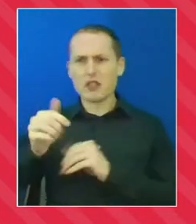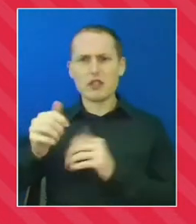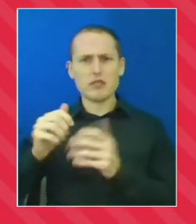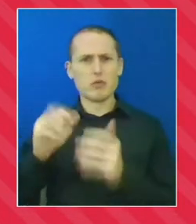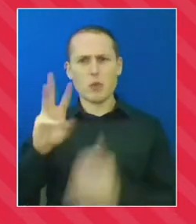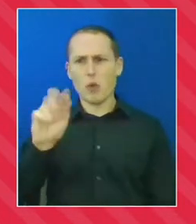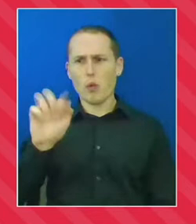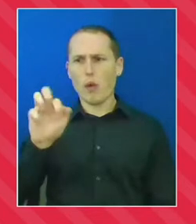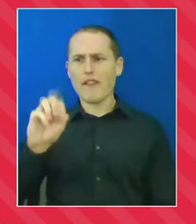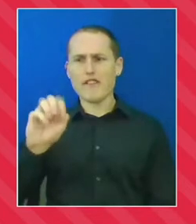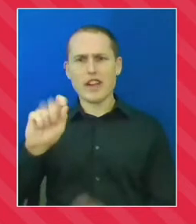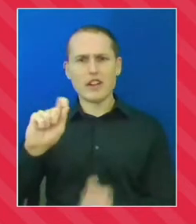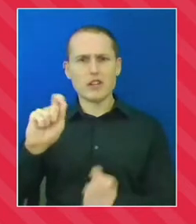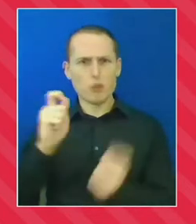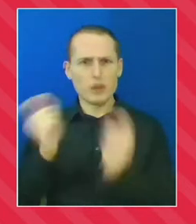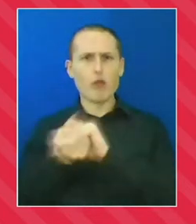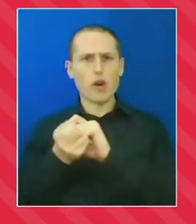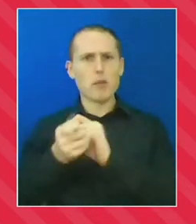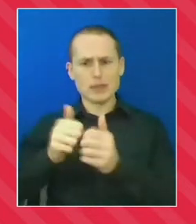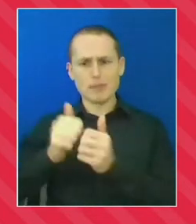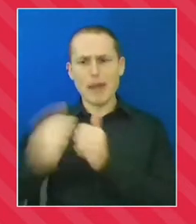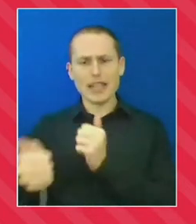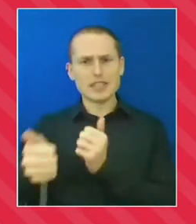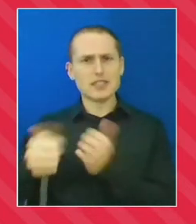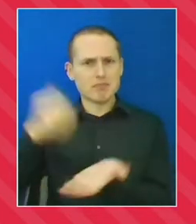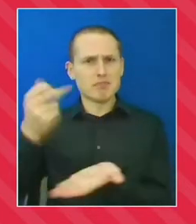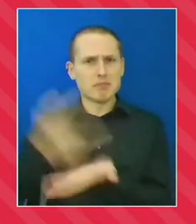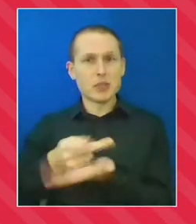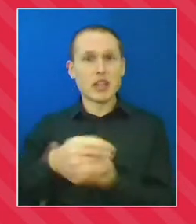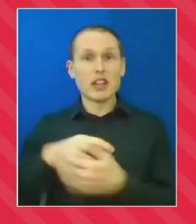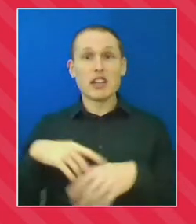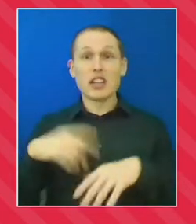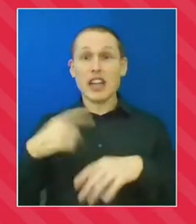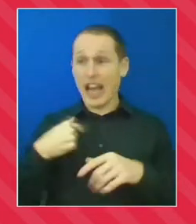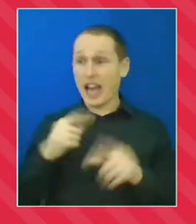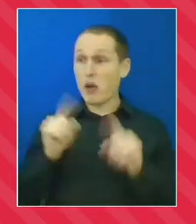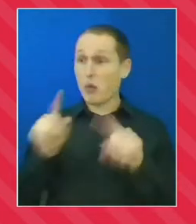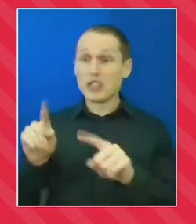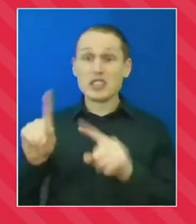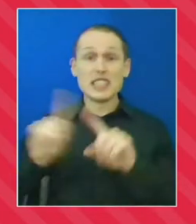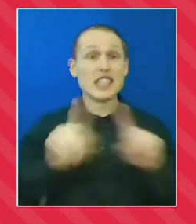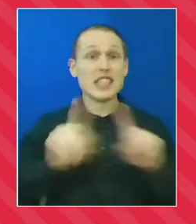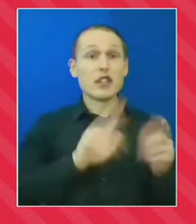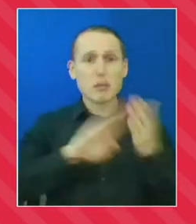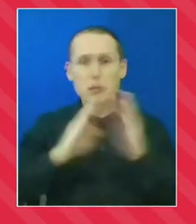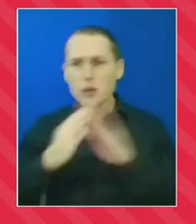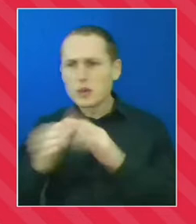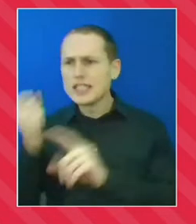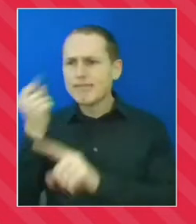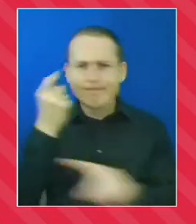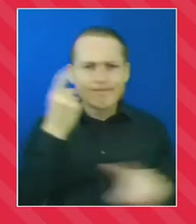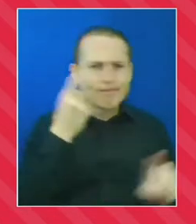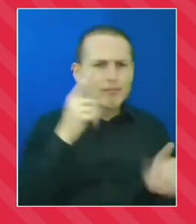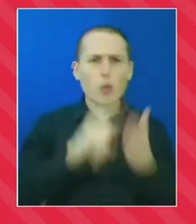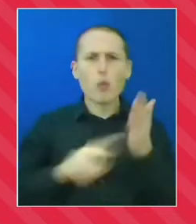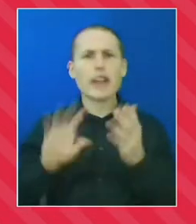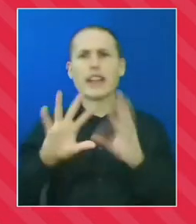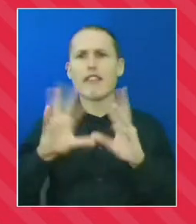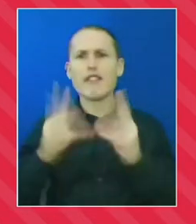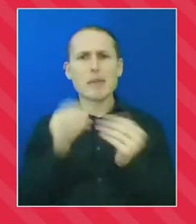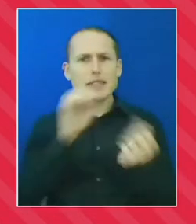in communities, understanding what families were facing. And I think one thing that's really important is